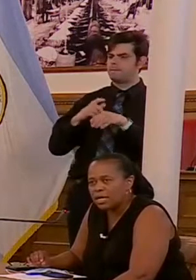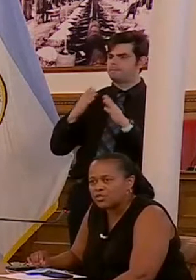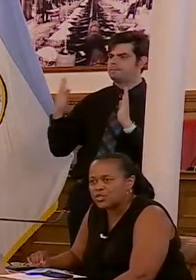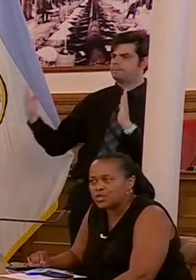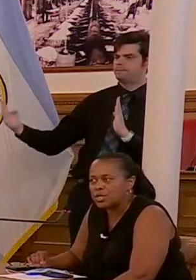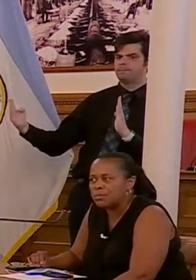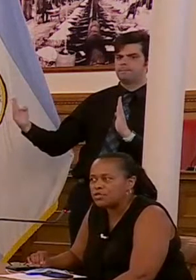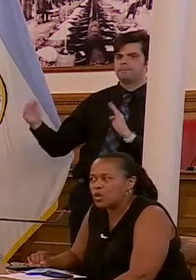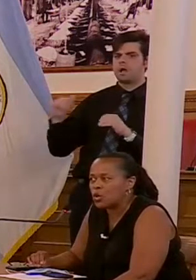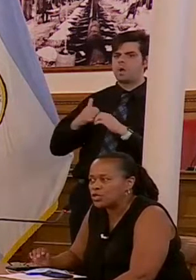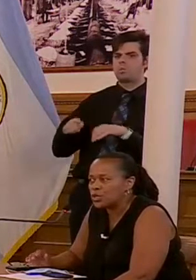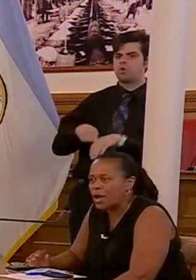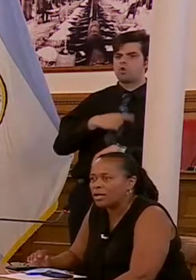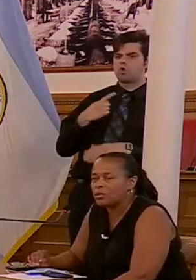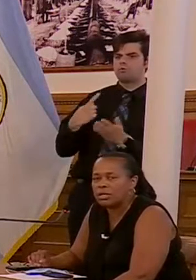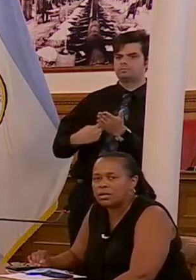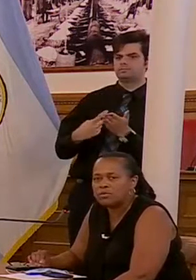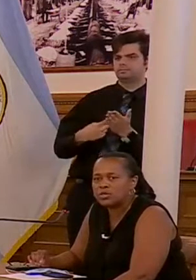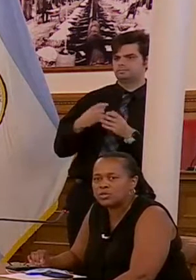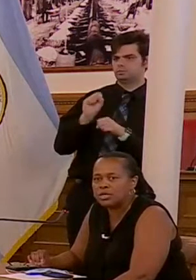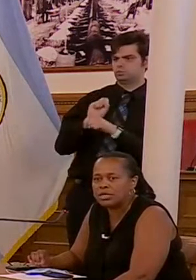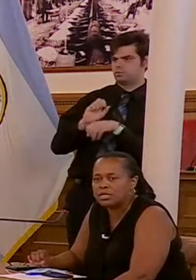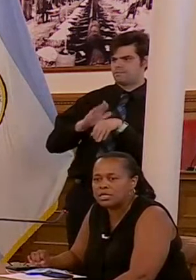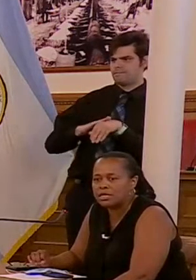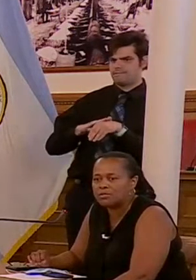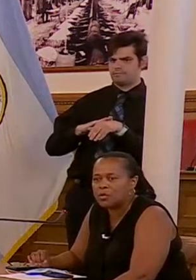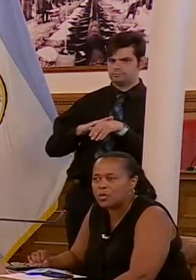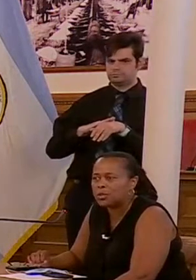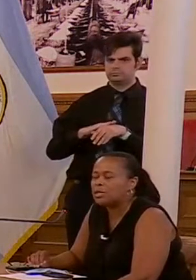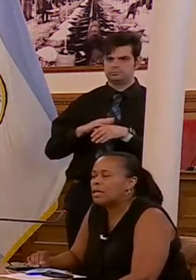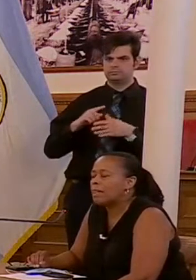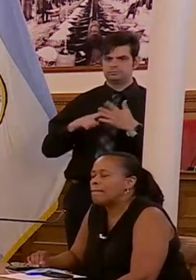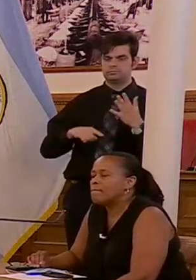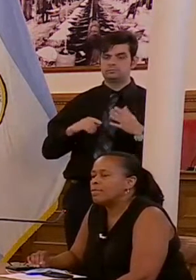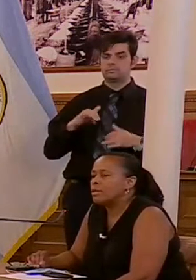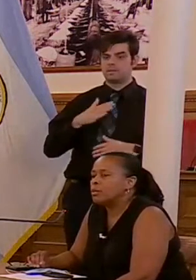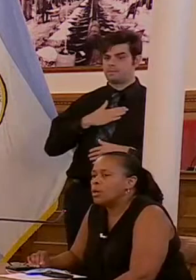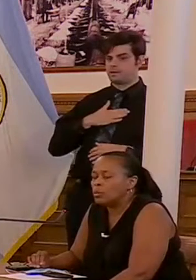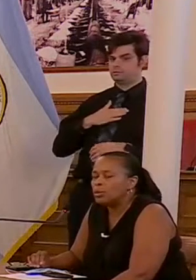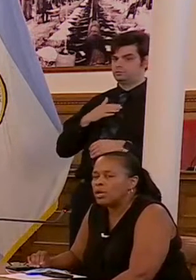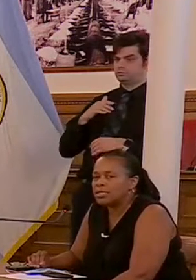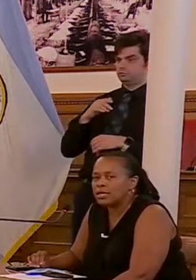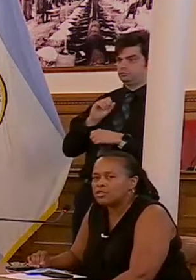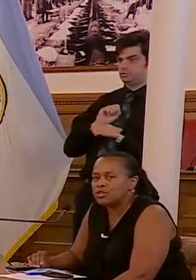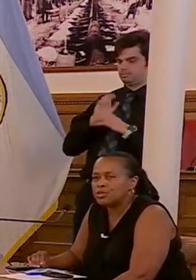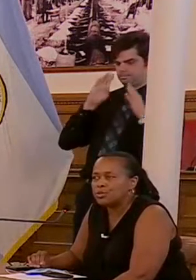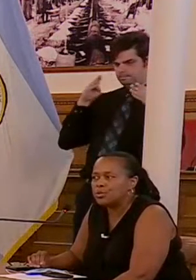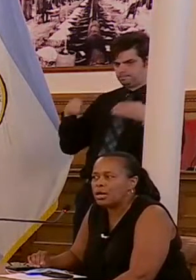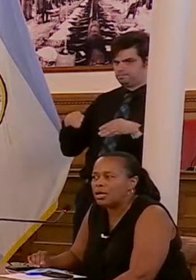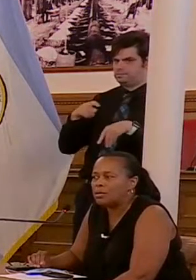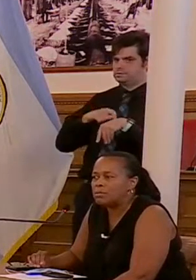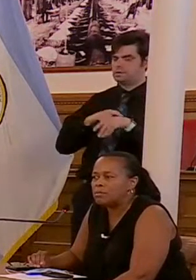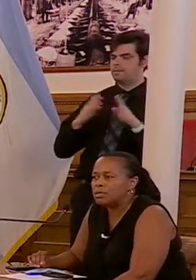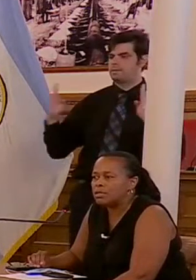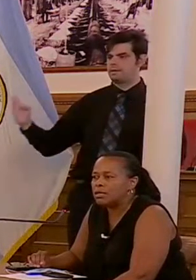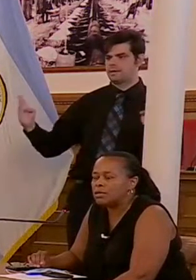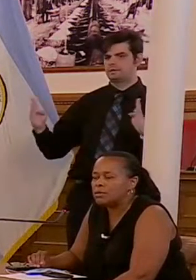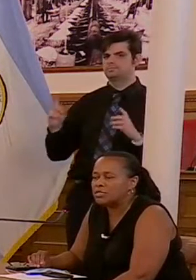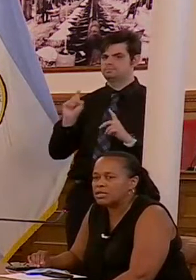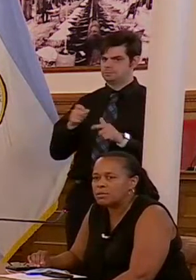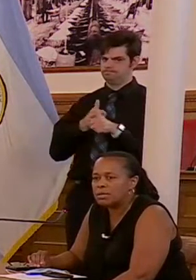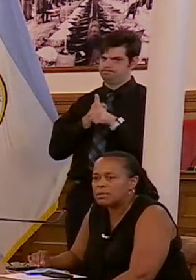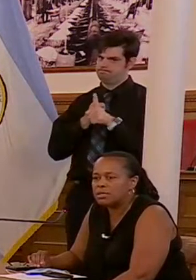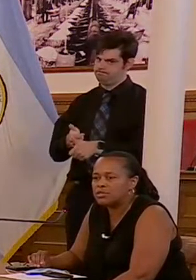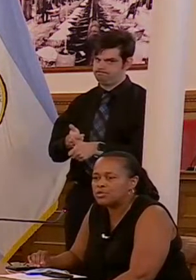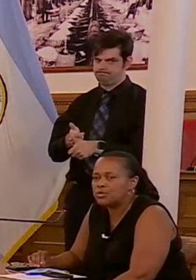my task, to keep us on track when it comes to the executive order. What we were on task to do